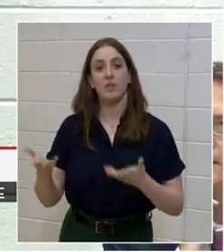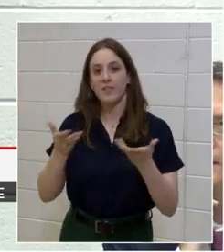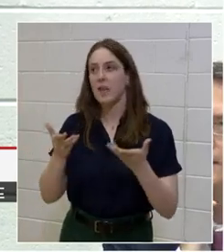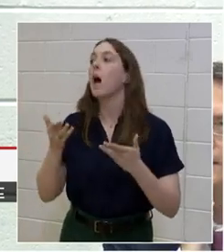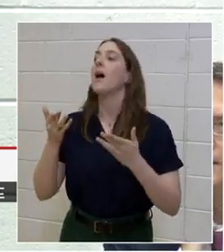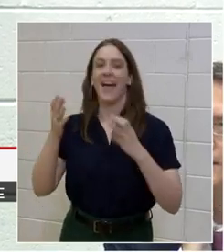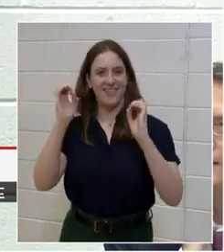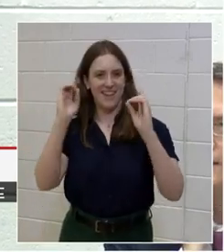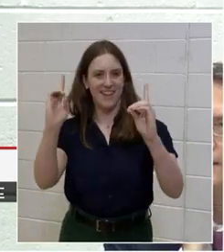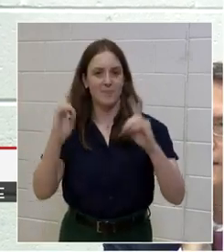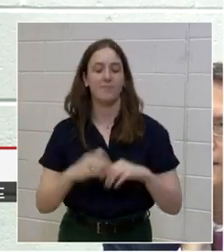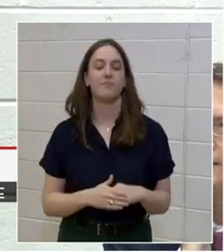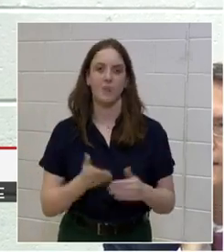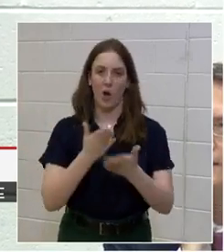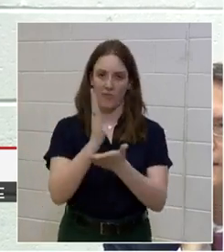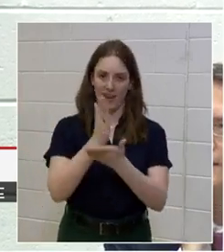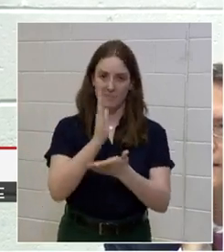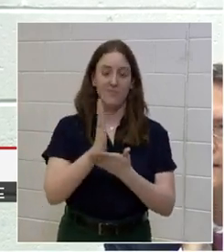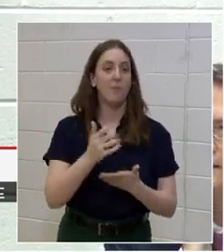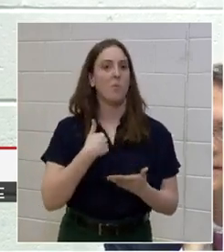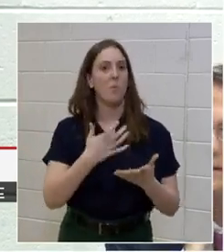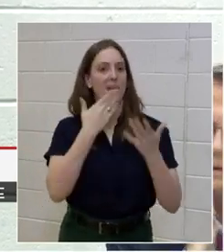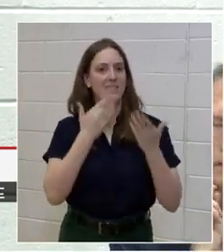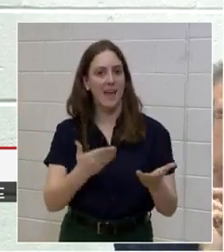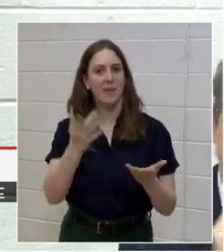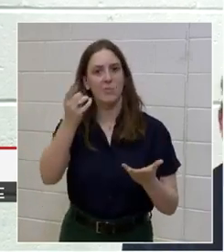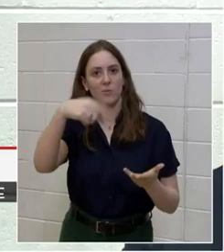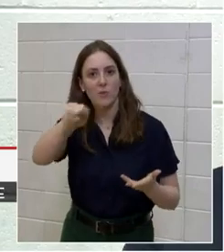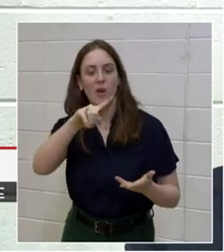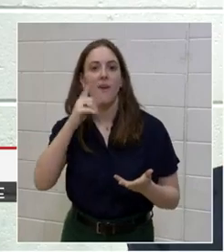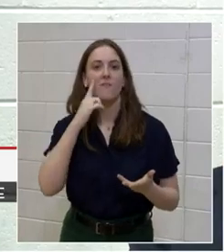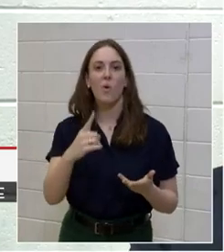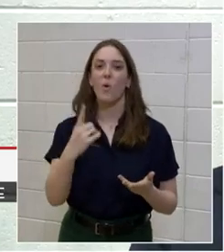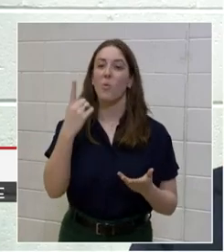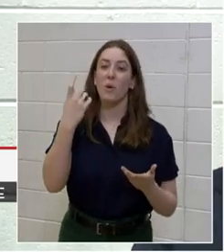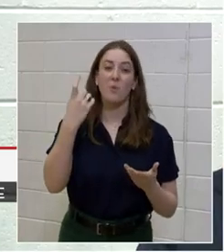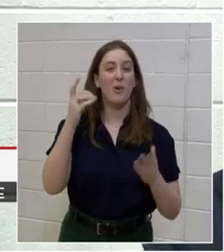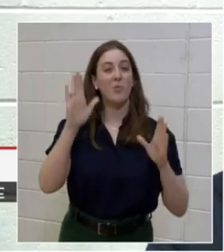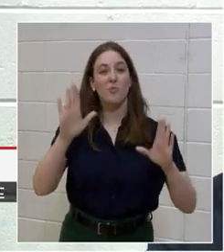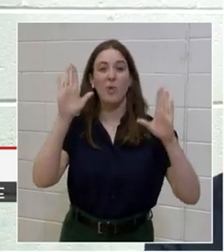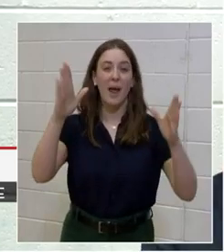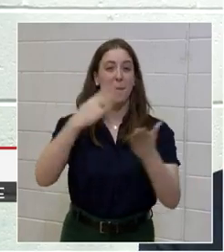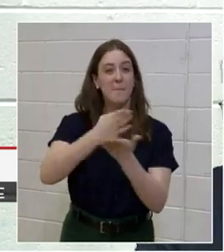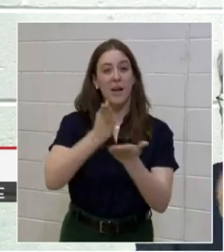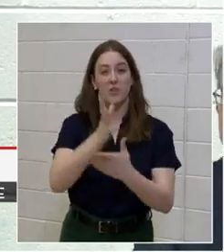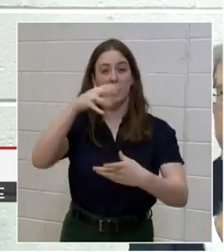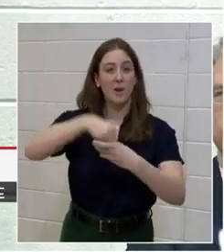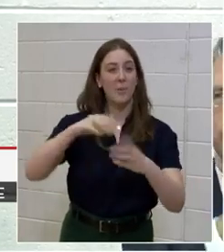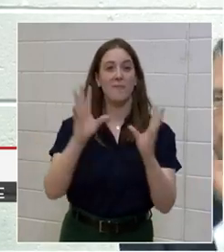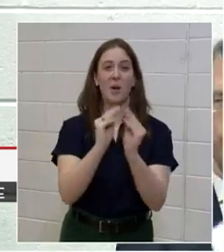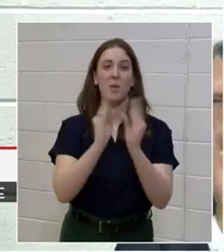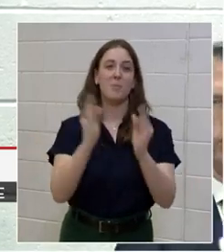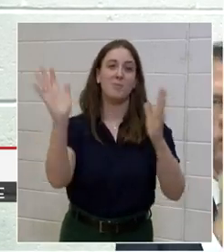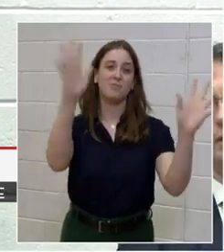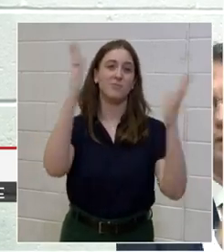All right. So I want to thank you guys for another fantastic budget engagement forum.